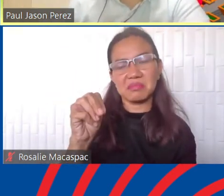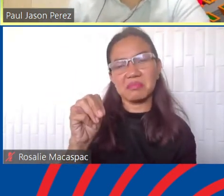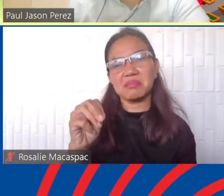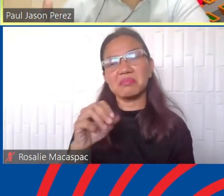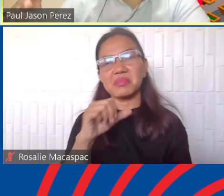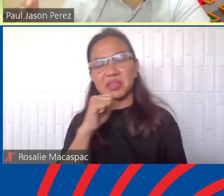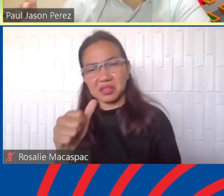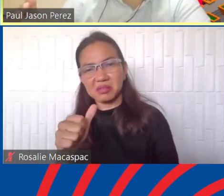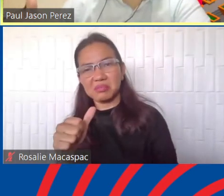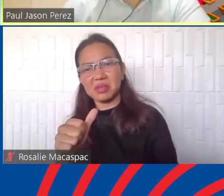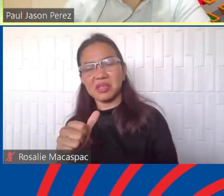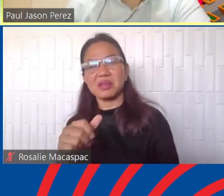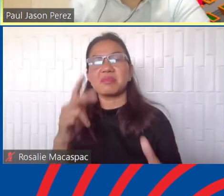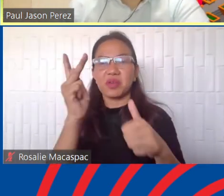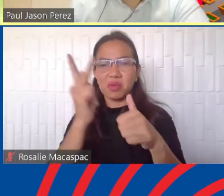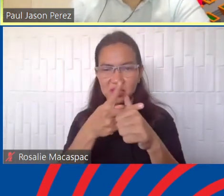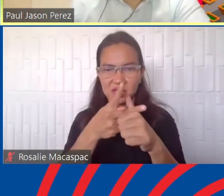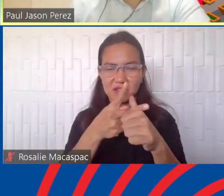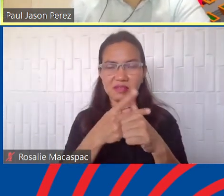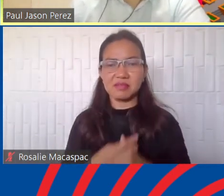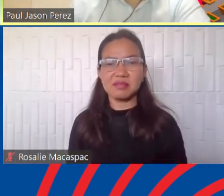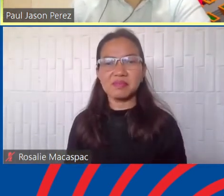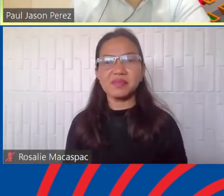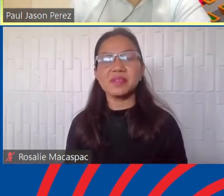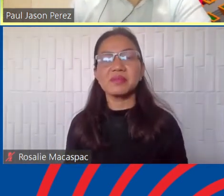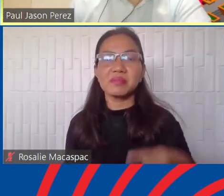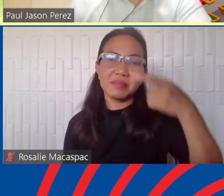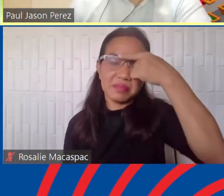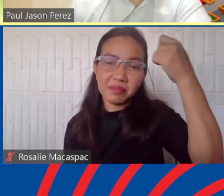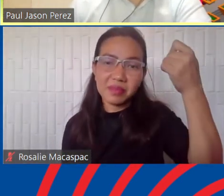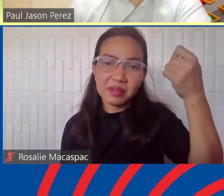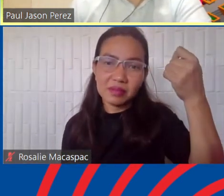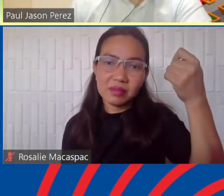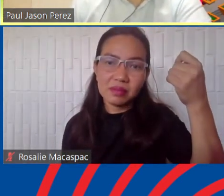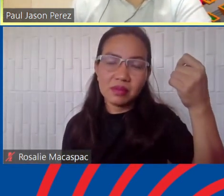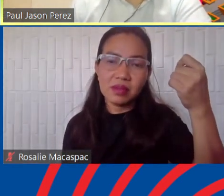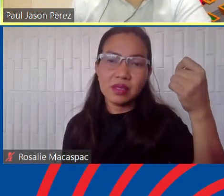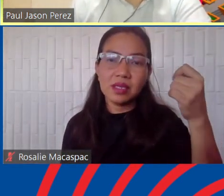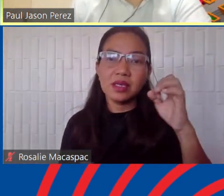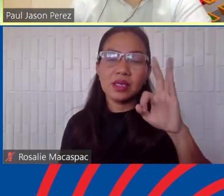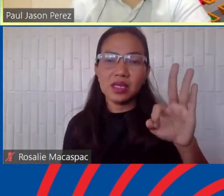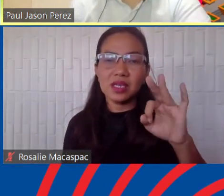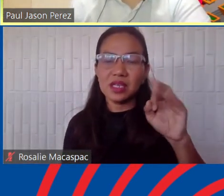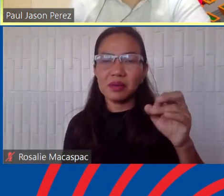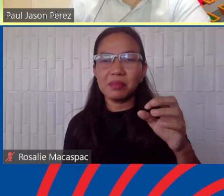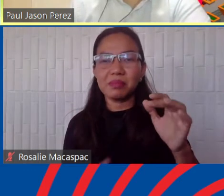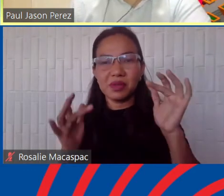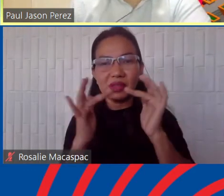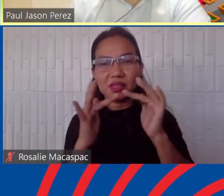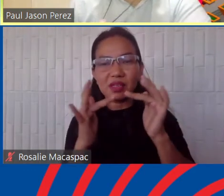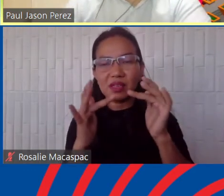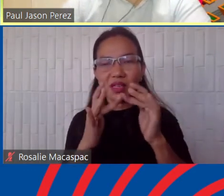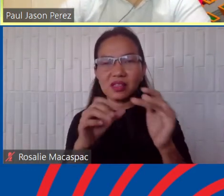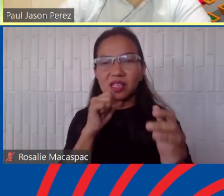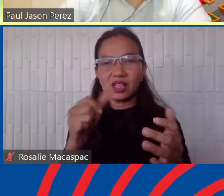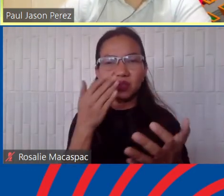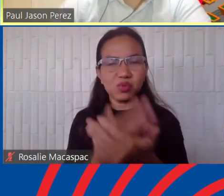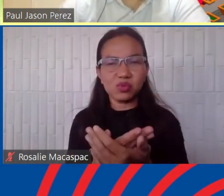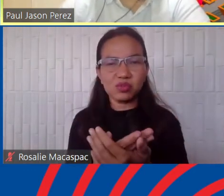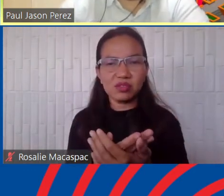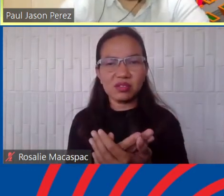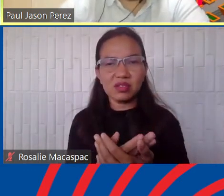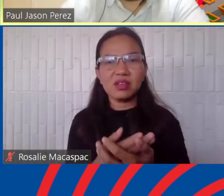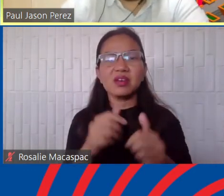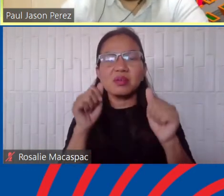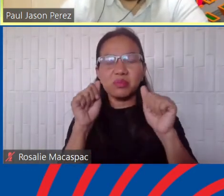not be the priority. So because syempre, if you have unstable internet connection, we need to address that